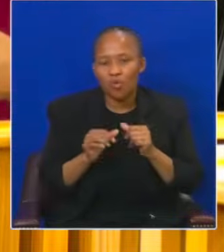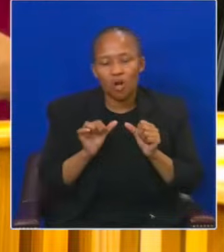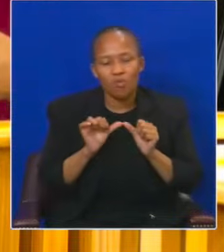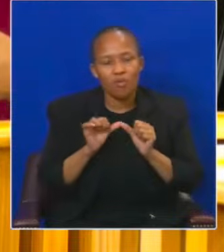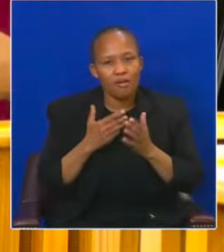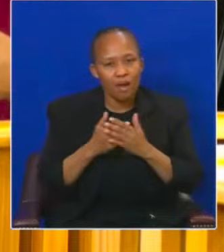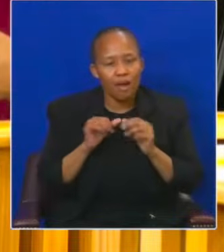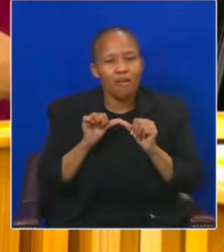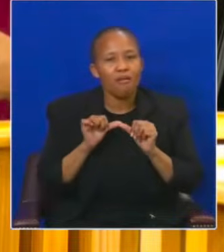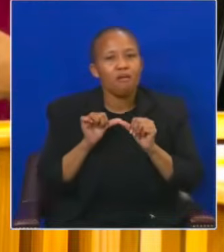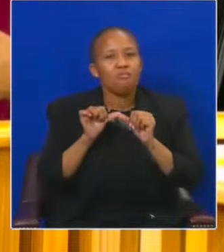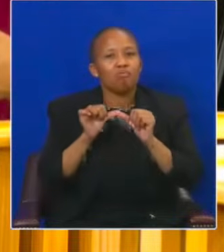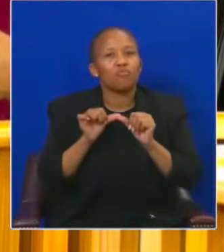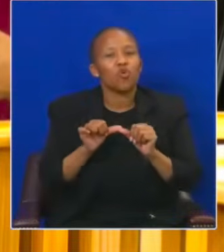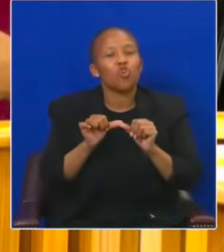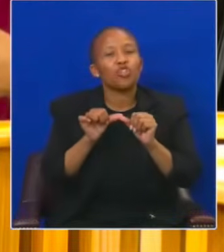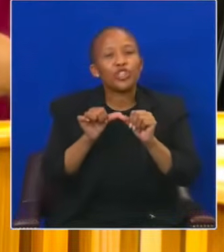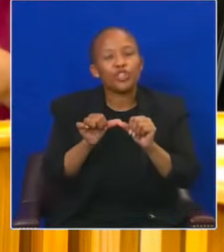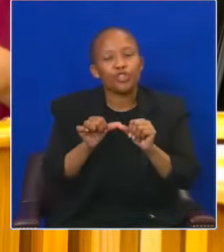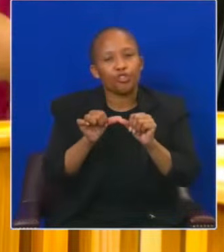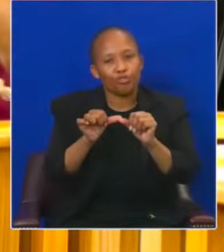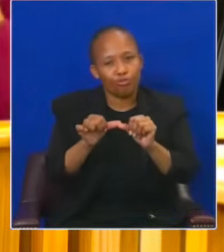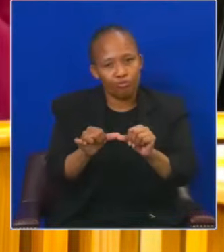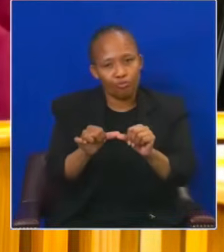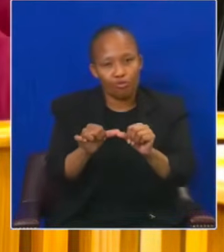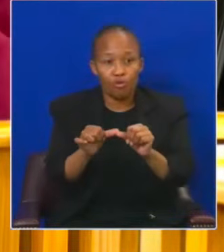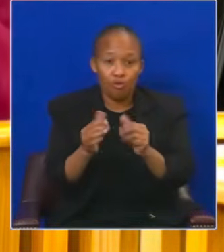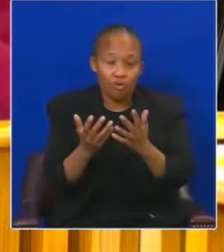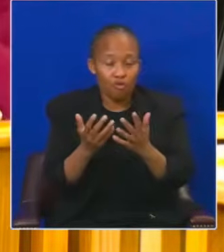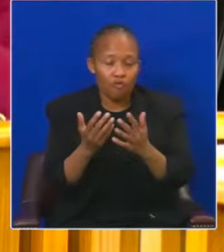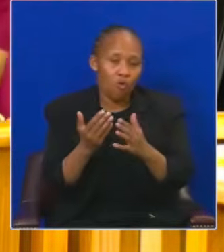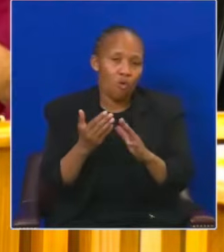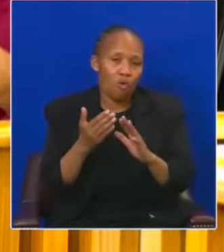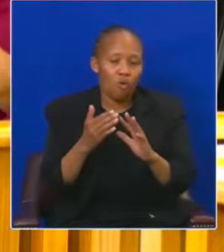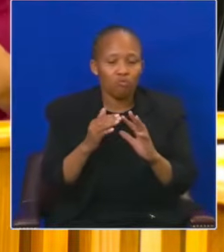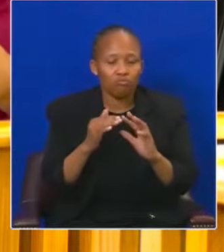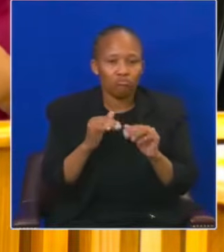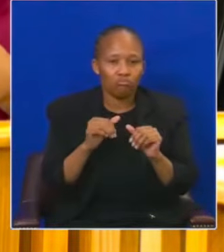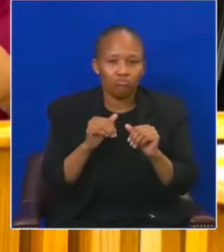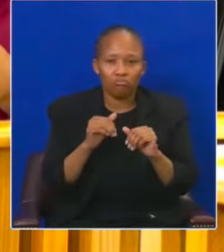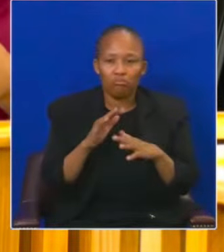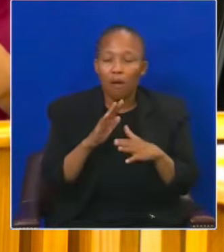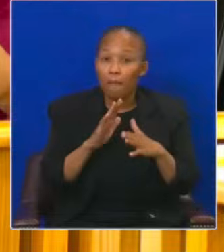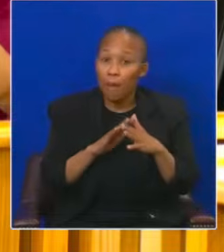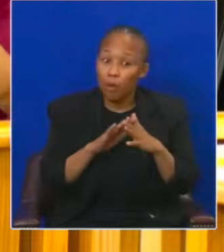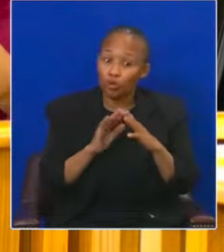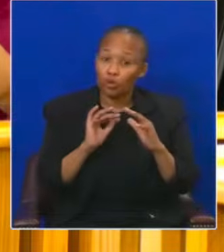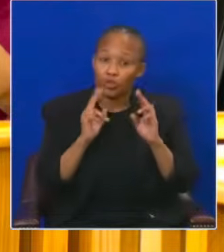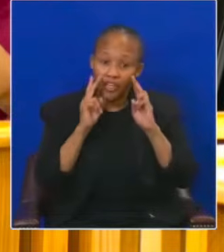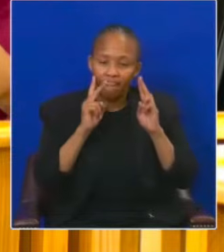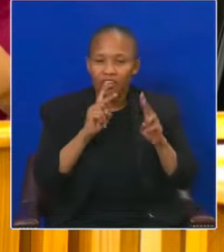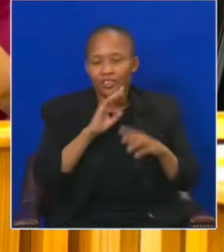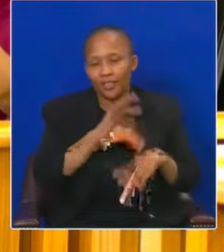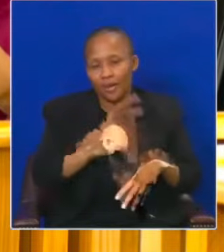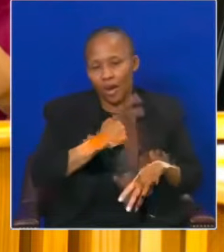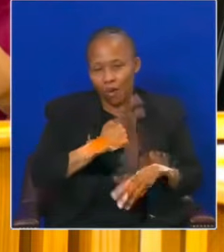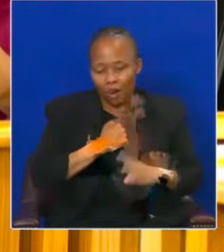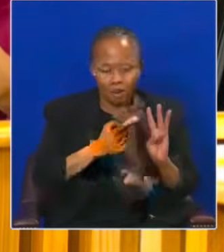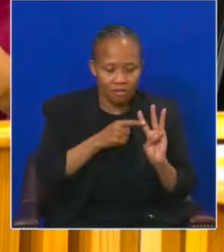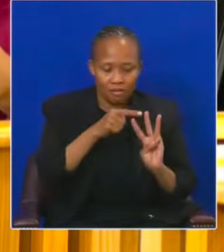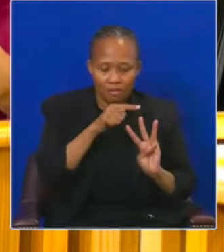purpose of our visit. And Mr. Matala requested to be